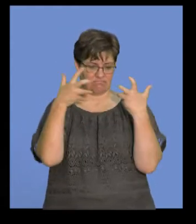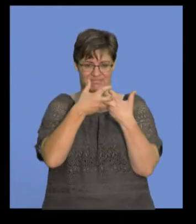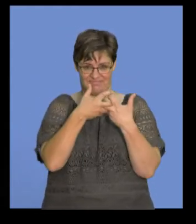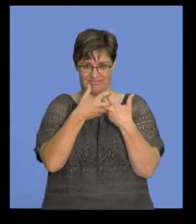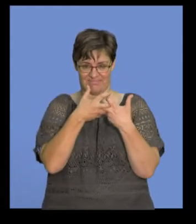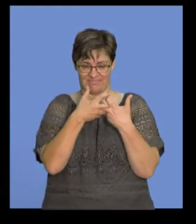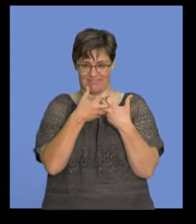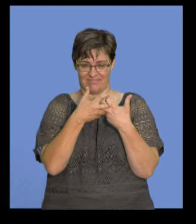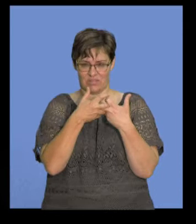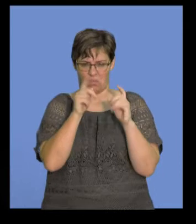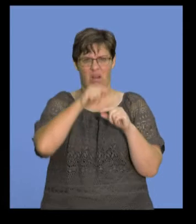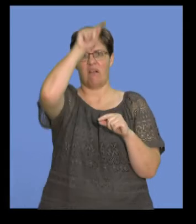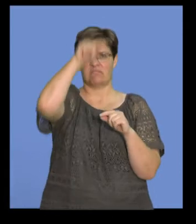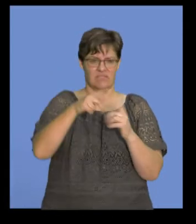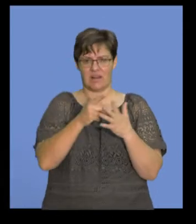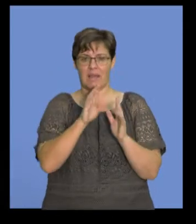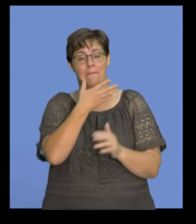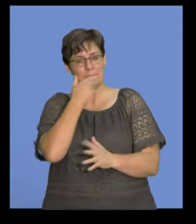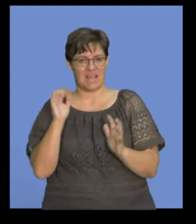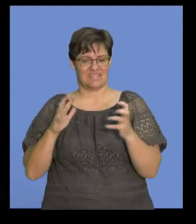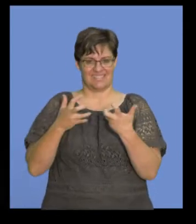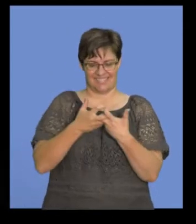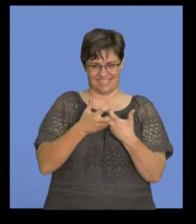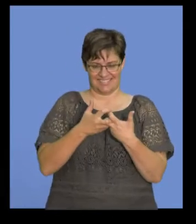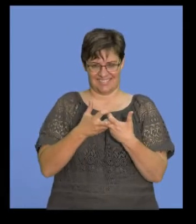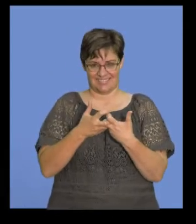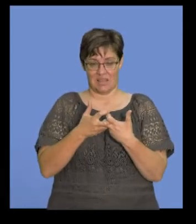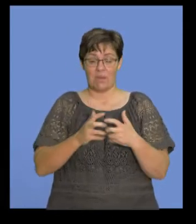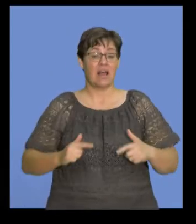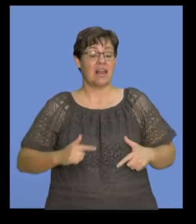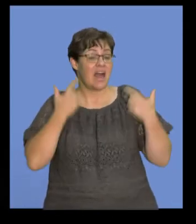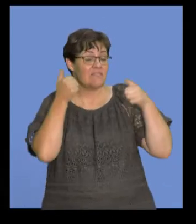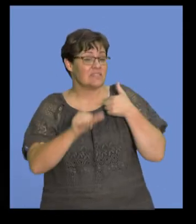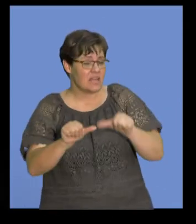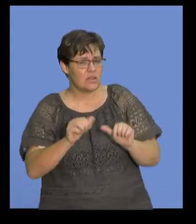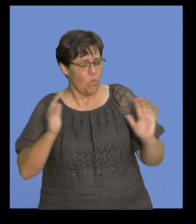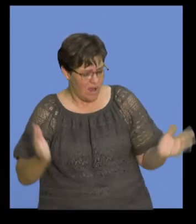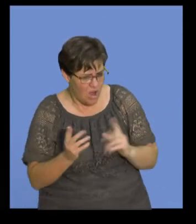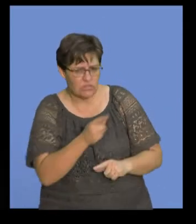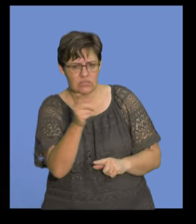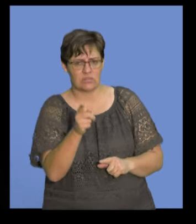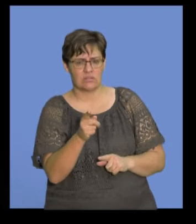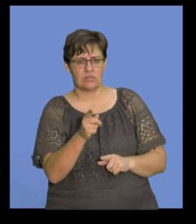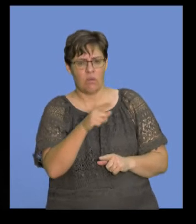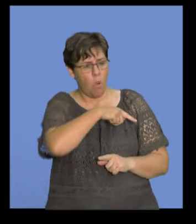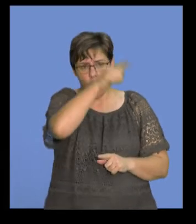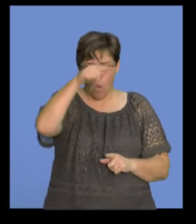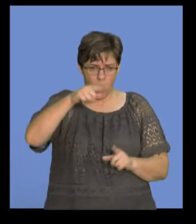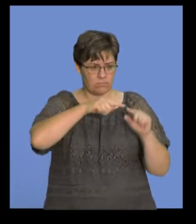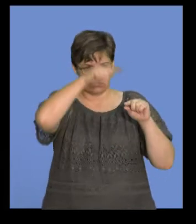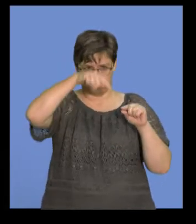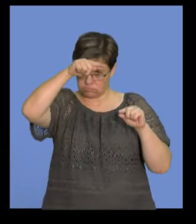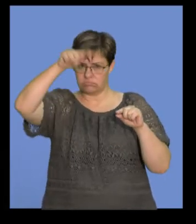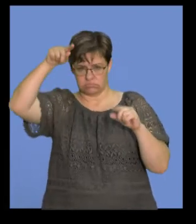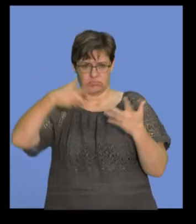most of the points to fit in. And we refer to that as the best fit. However, in life sciences, we often encourage you to join